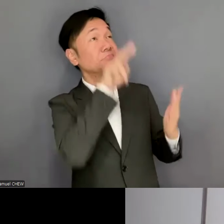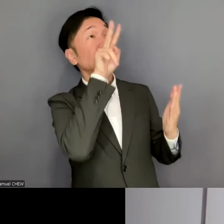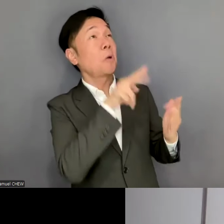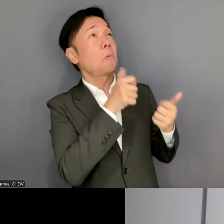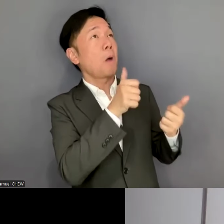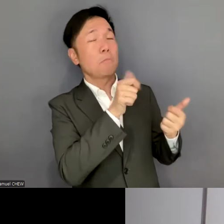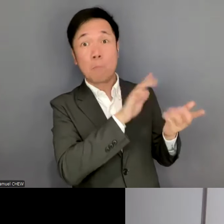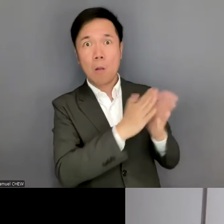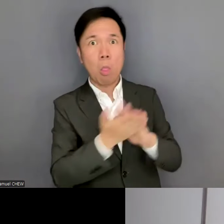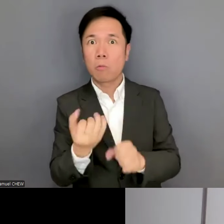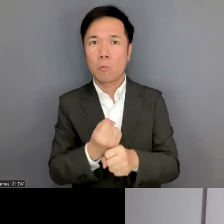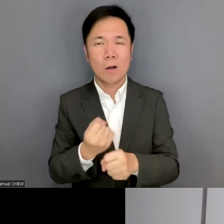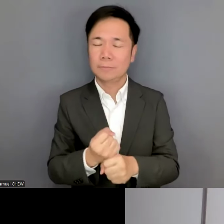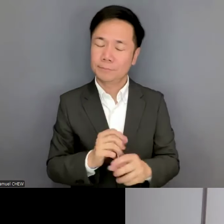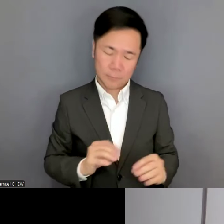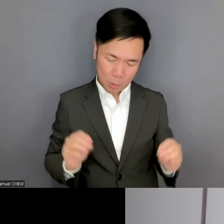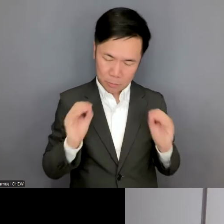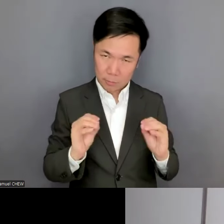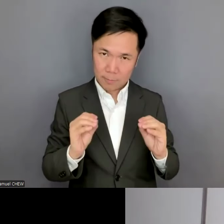that was